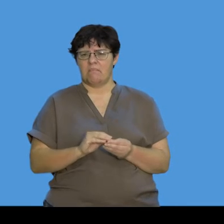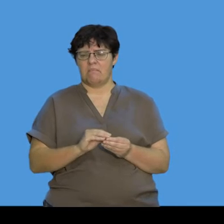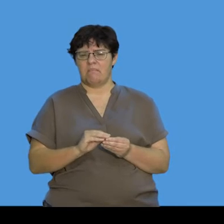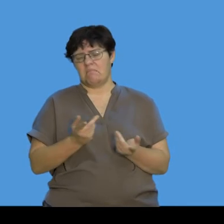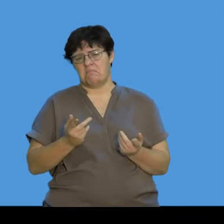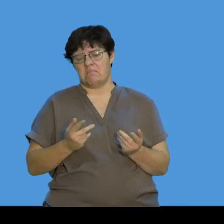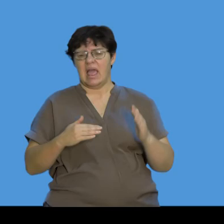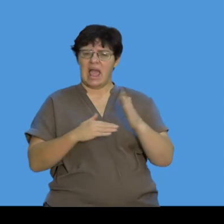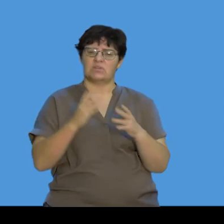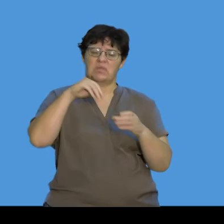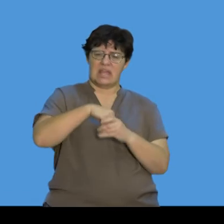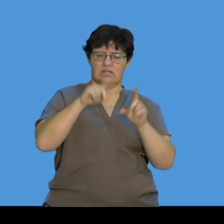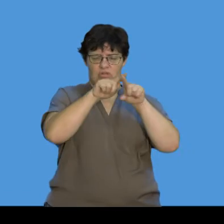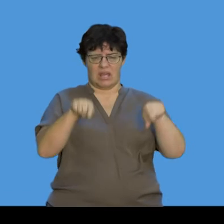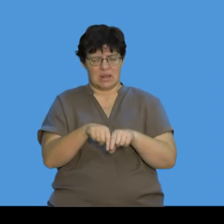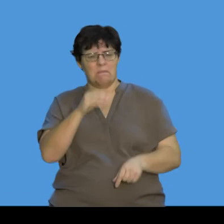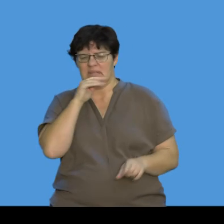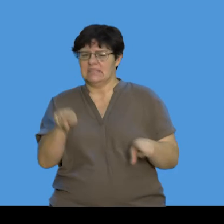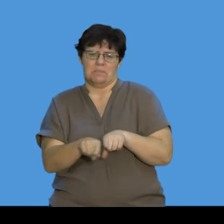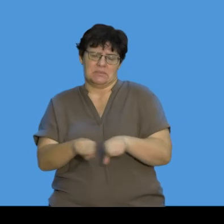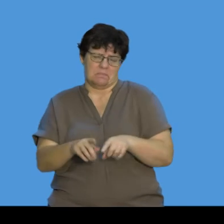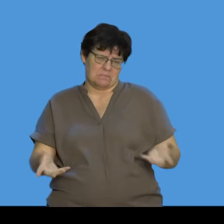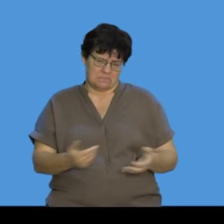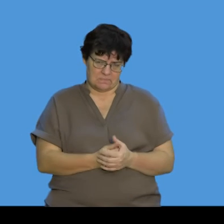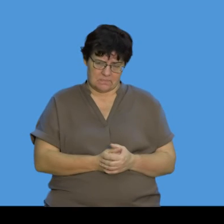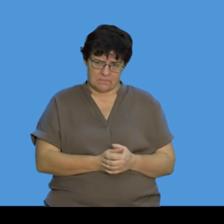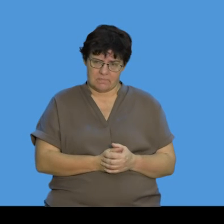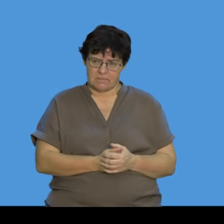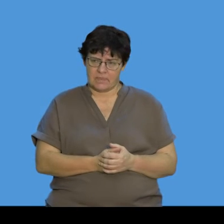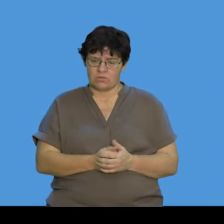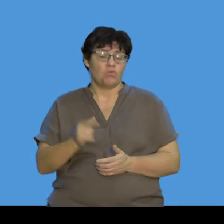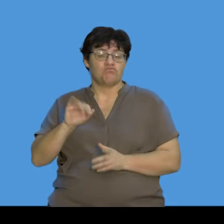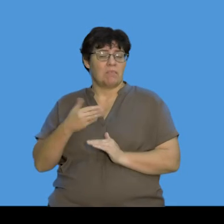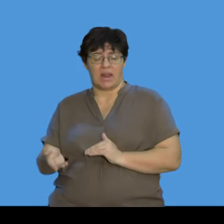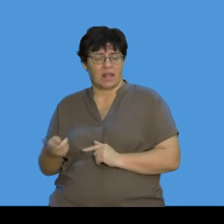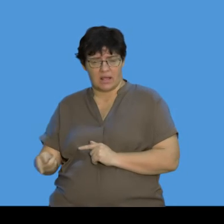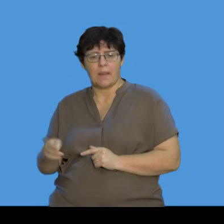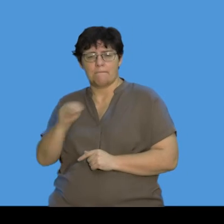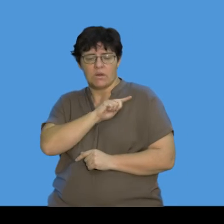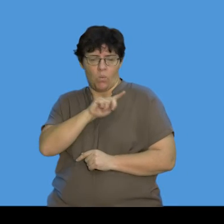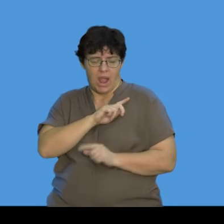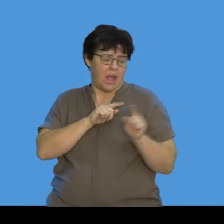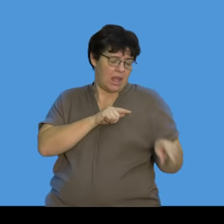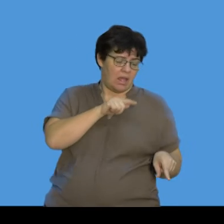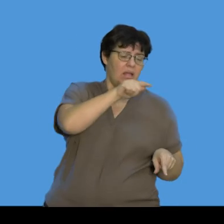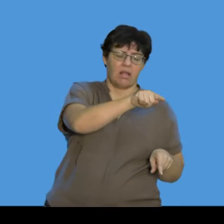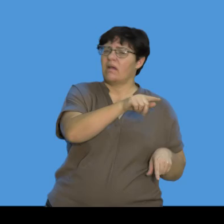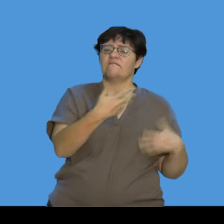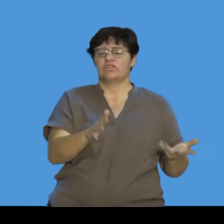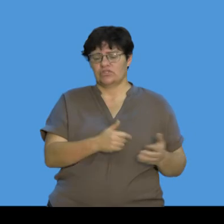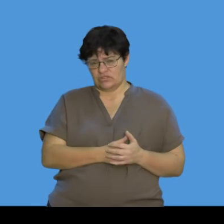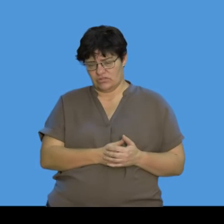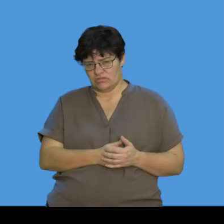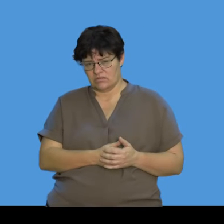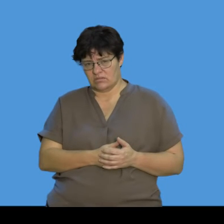It's really up to you. They mean one and the same thing. For you to get a remaining angle, it must be because of the